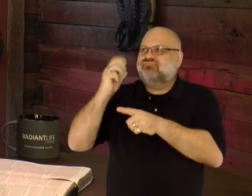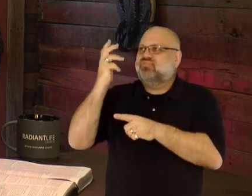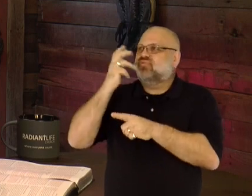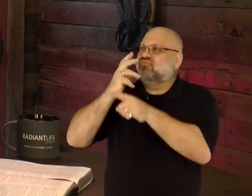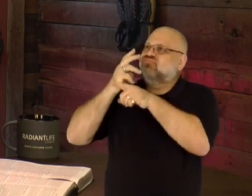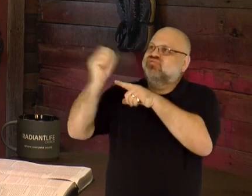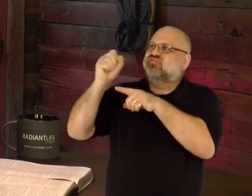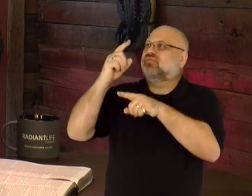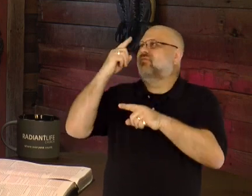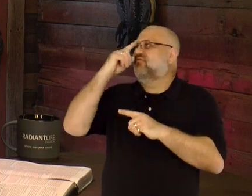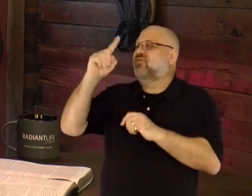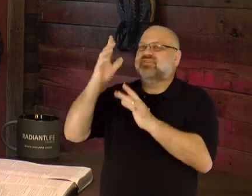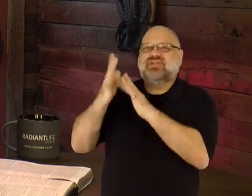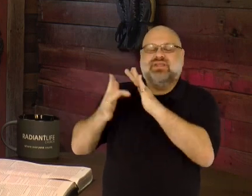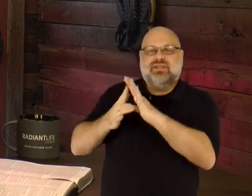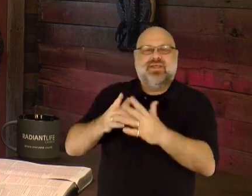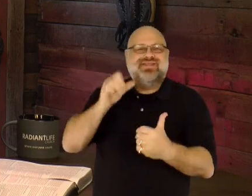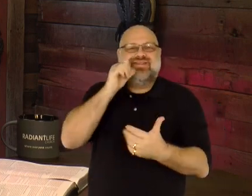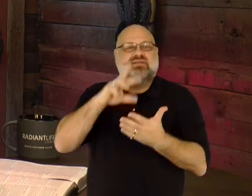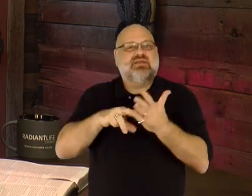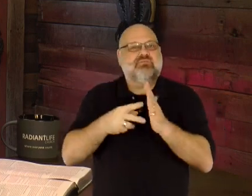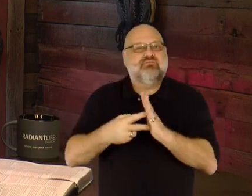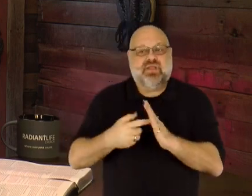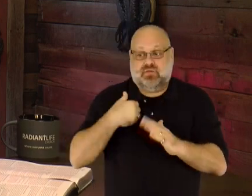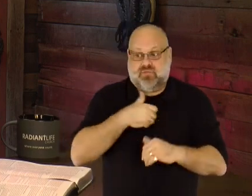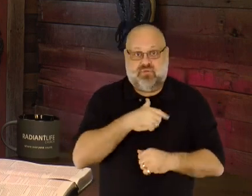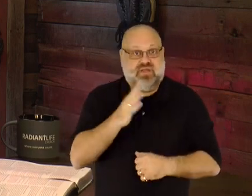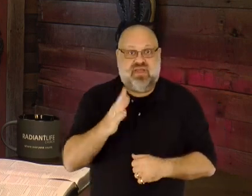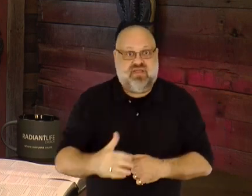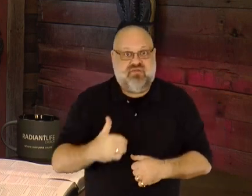out for Jesus doesn't mean that we'll never